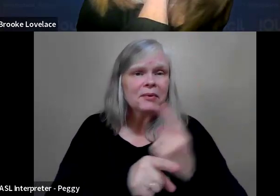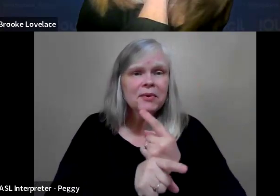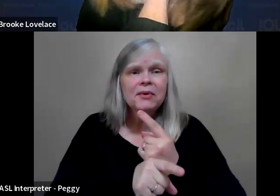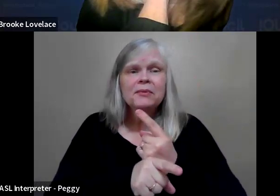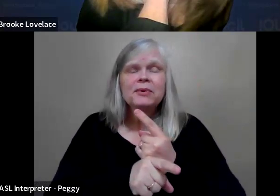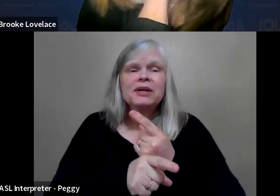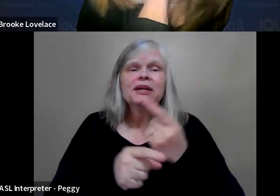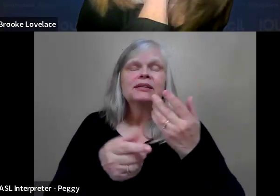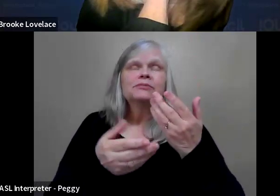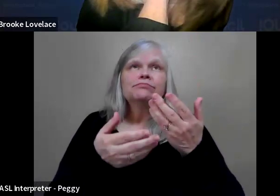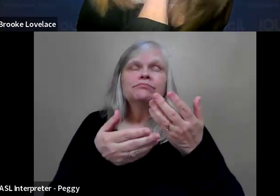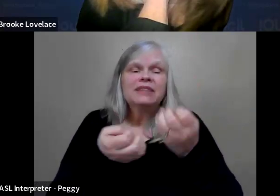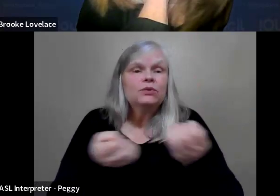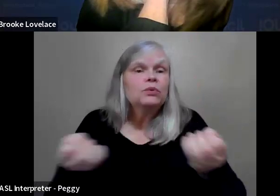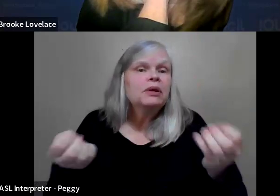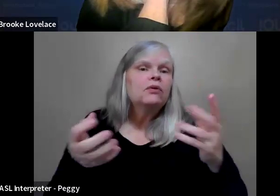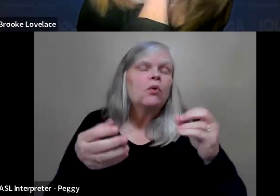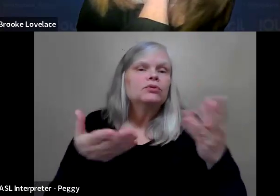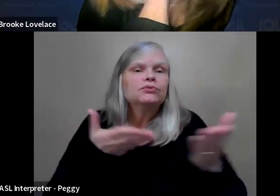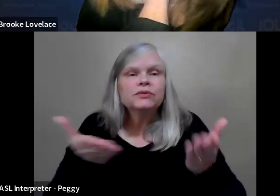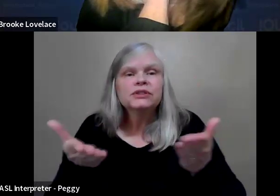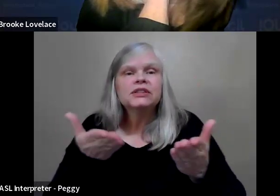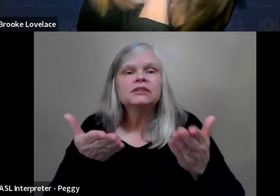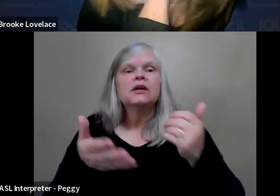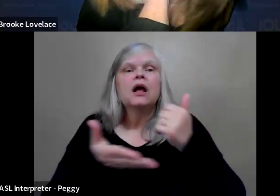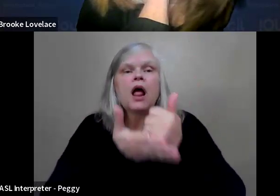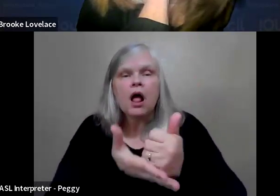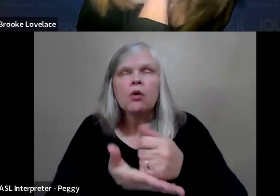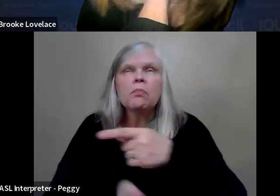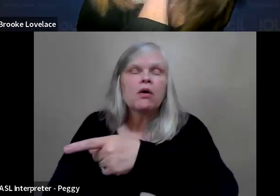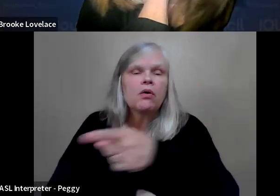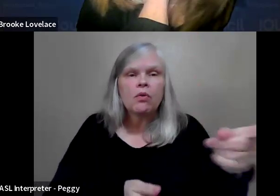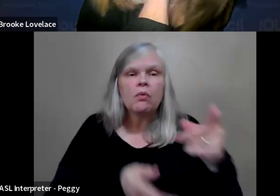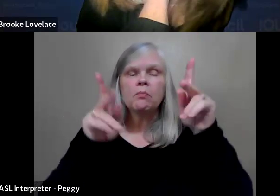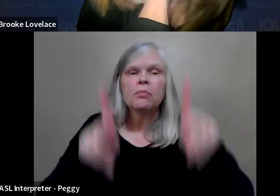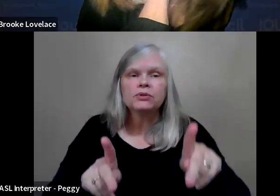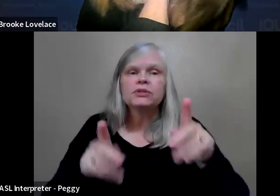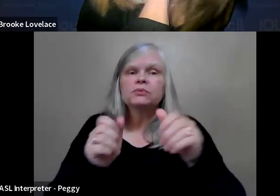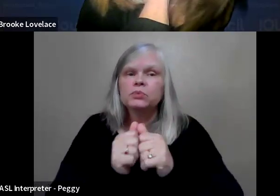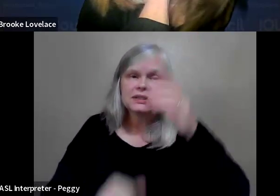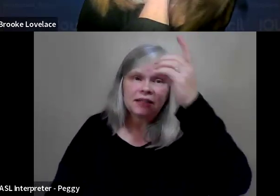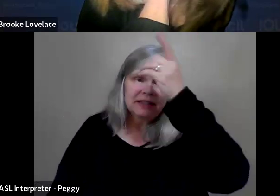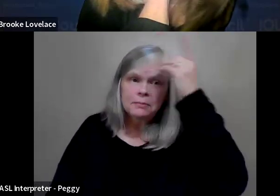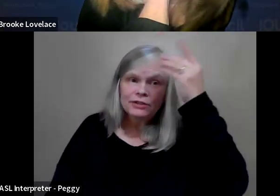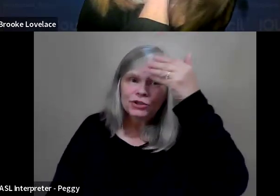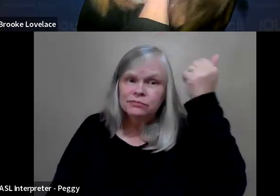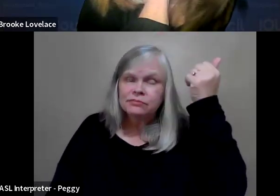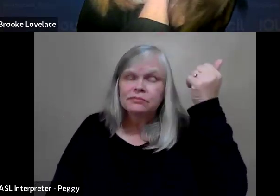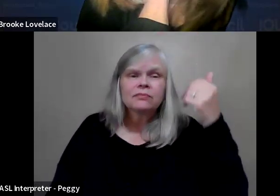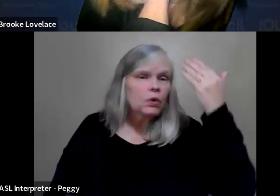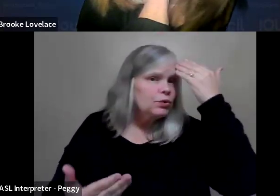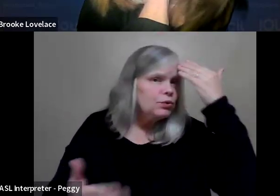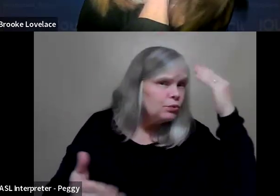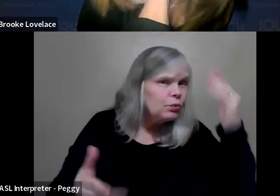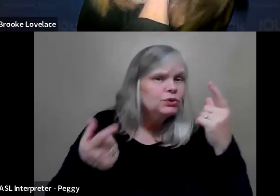members to serve those living with dementia and walk towards that individual with dementia instead of maybe not knowing what to do